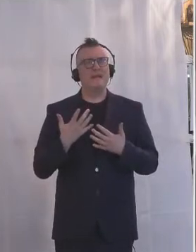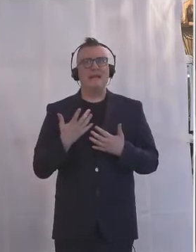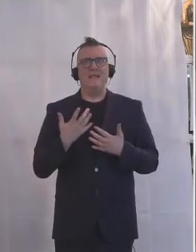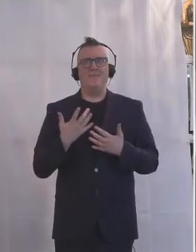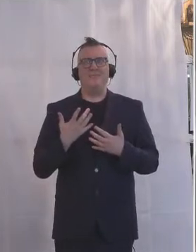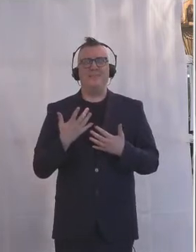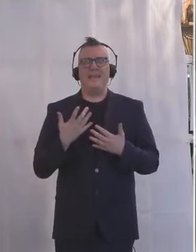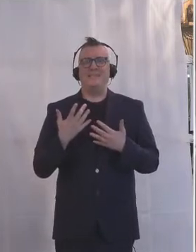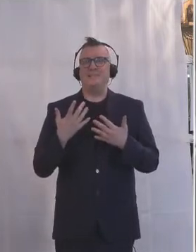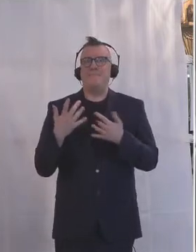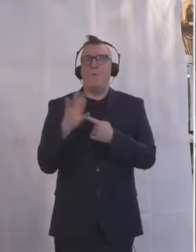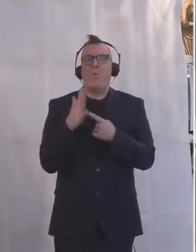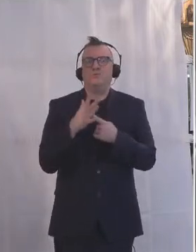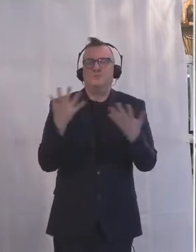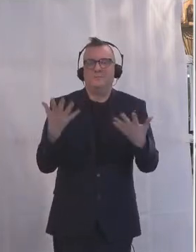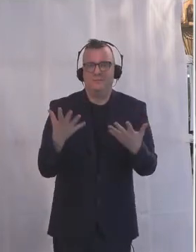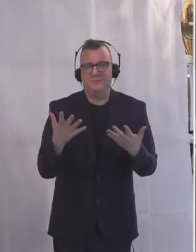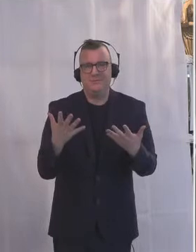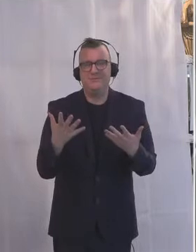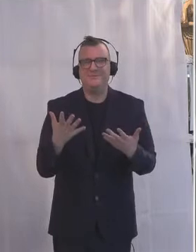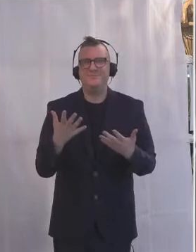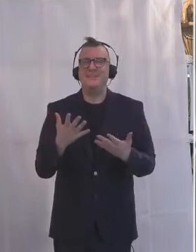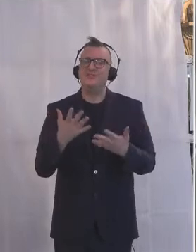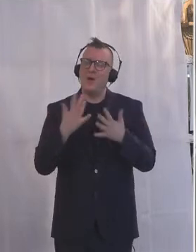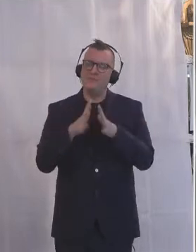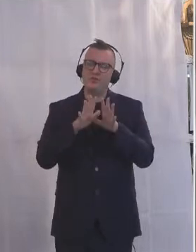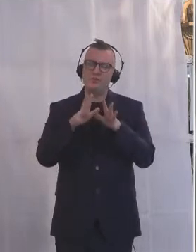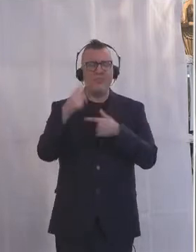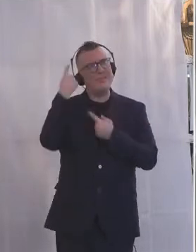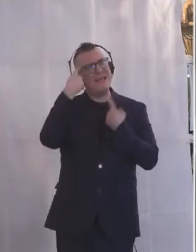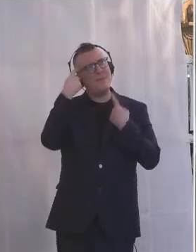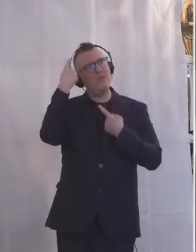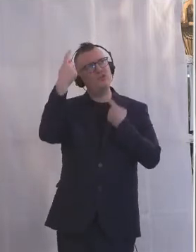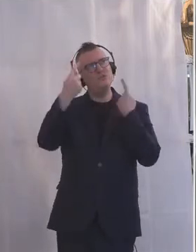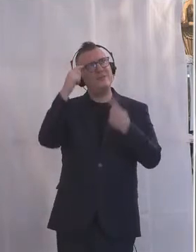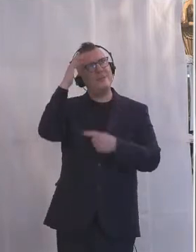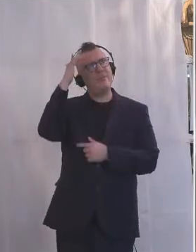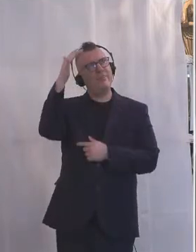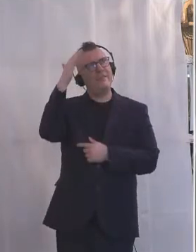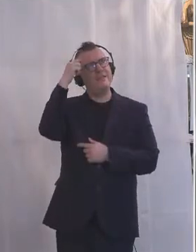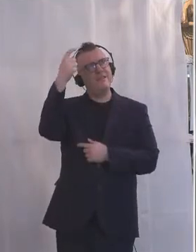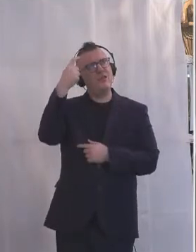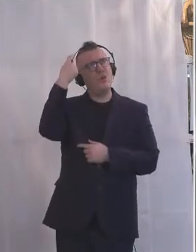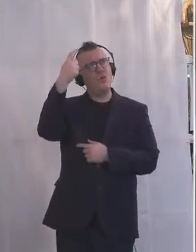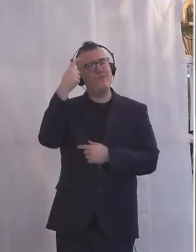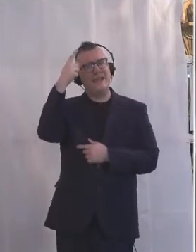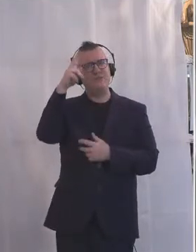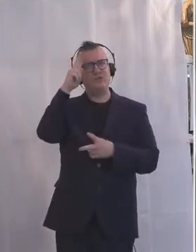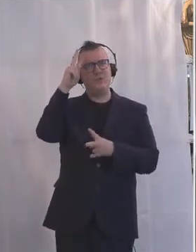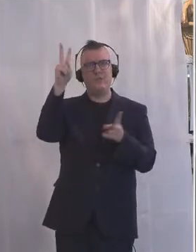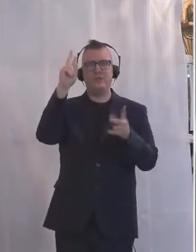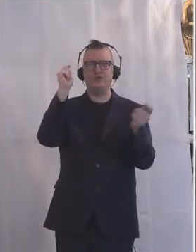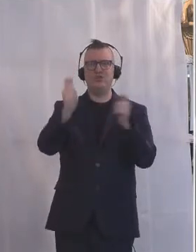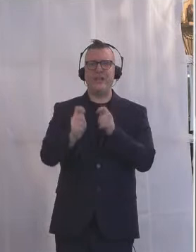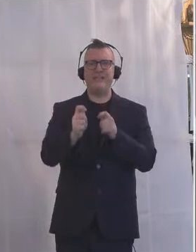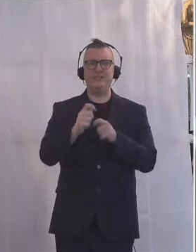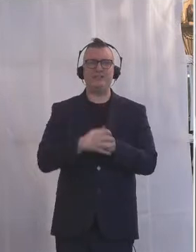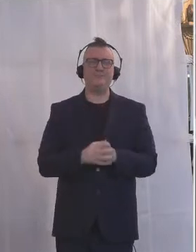to you. So just channeling it that way and changing that narrative in your head around it, I think can be really, really helpful. Fantastic.